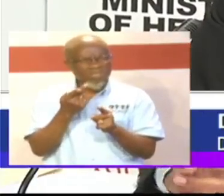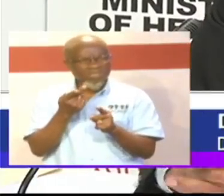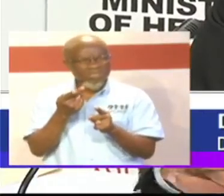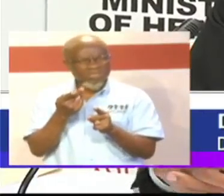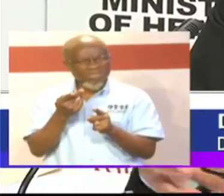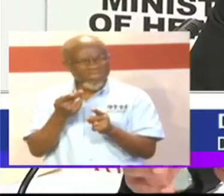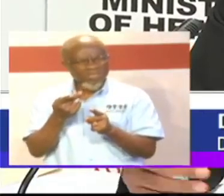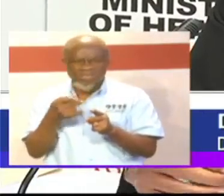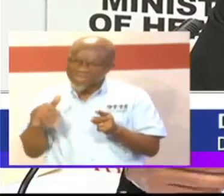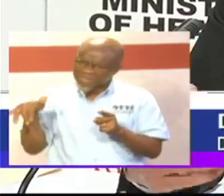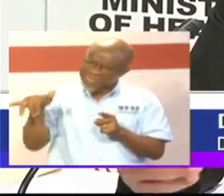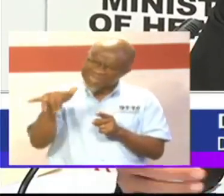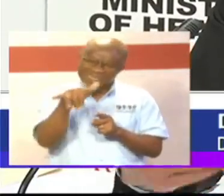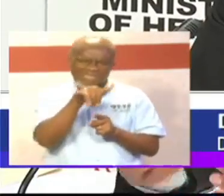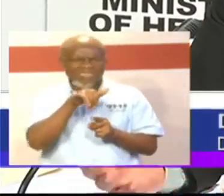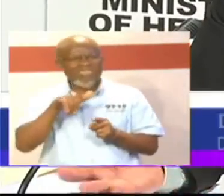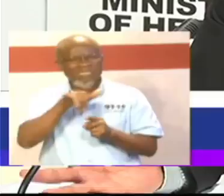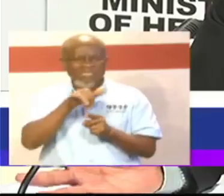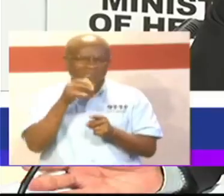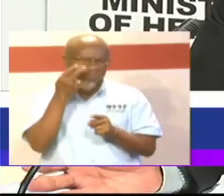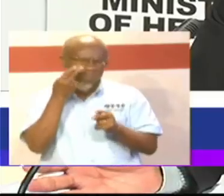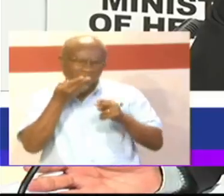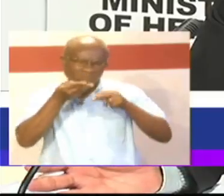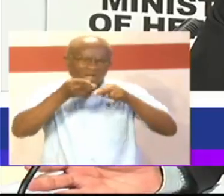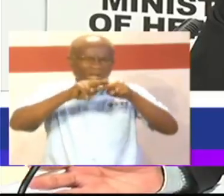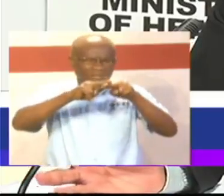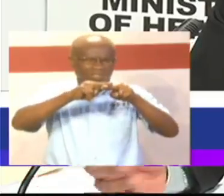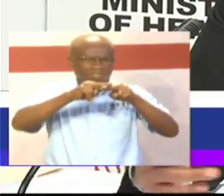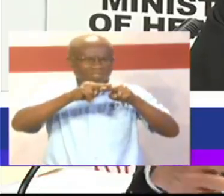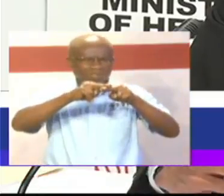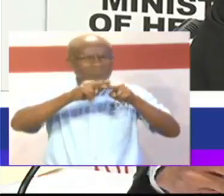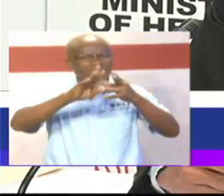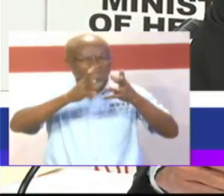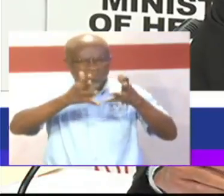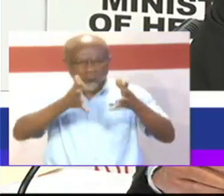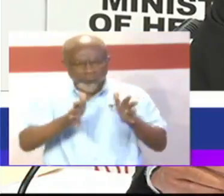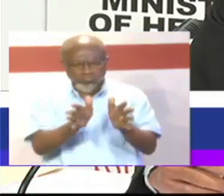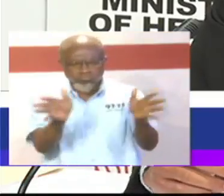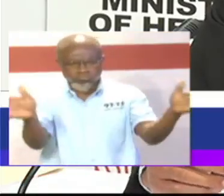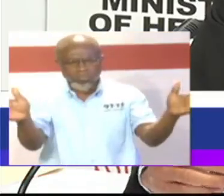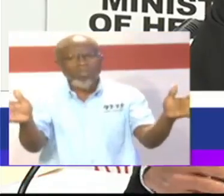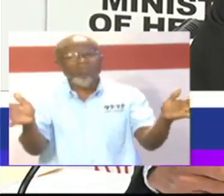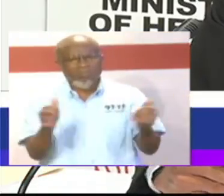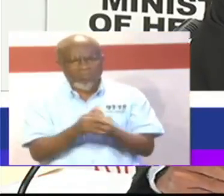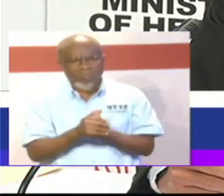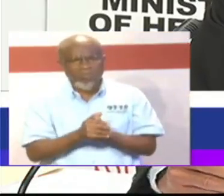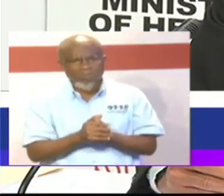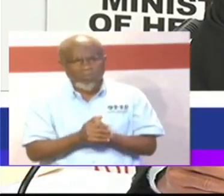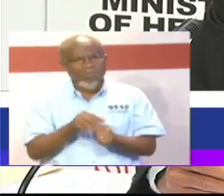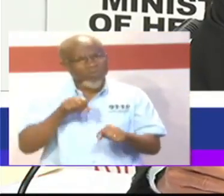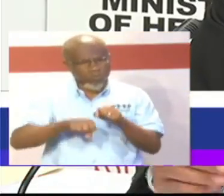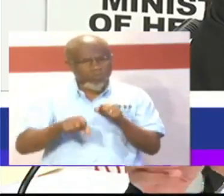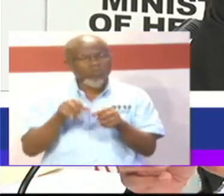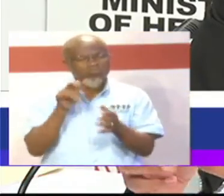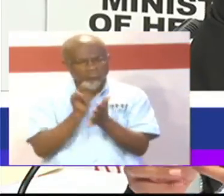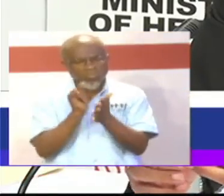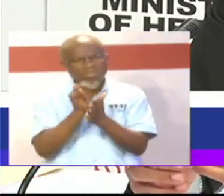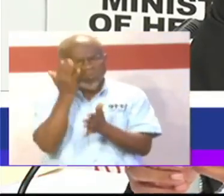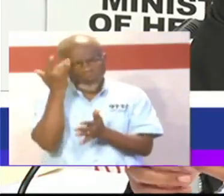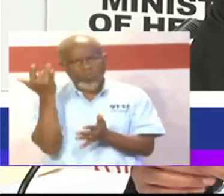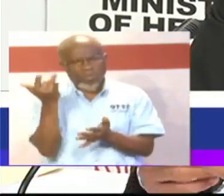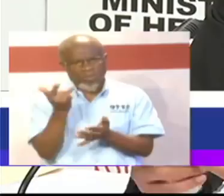the general rise that we have had seen in the population. So that's one possible reason.